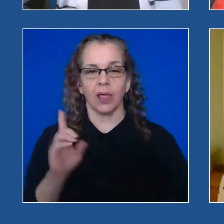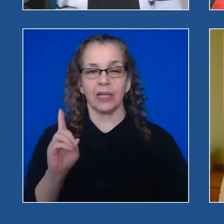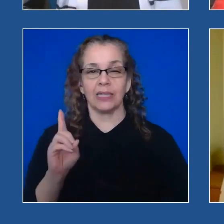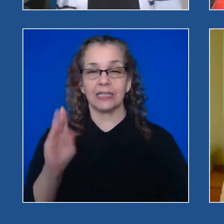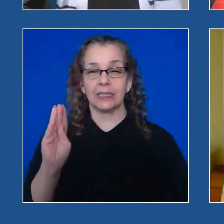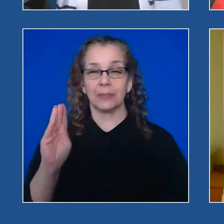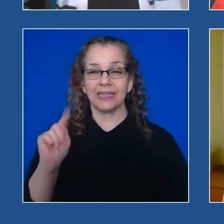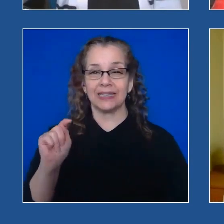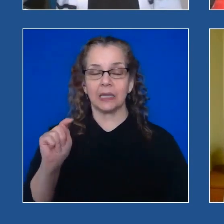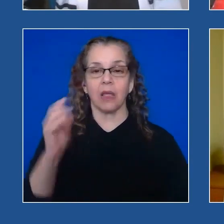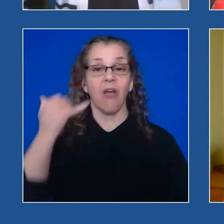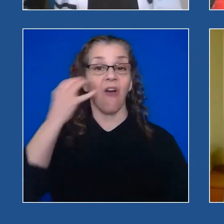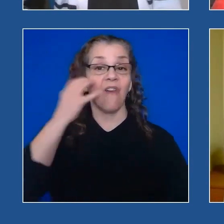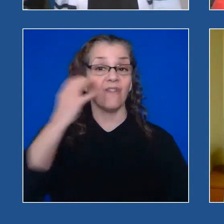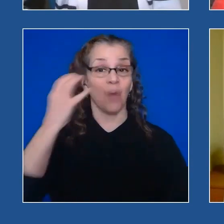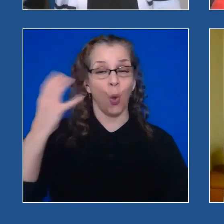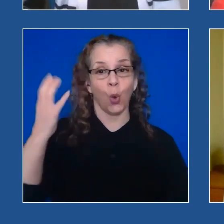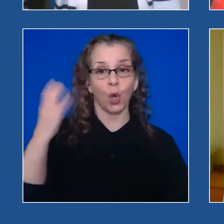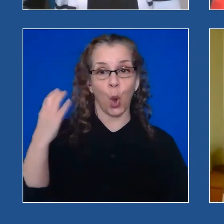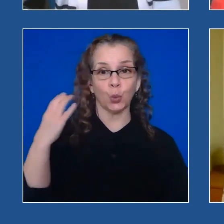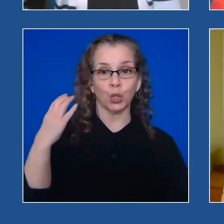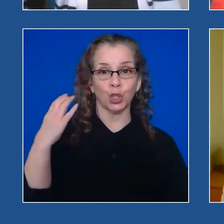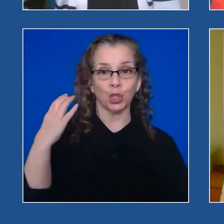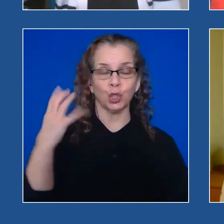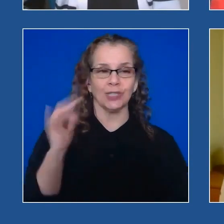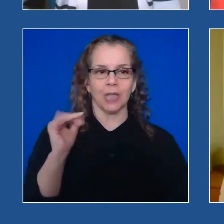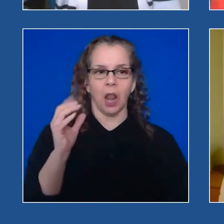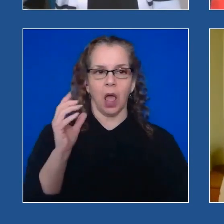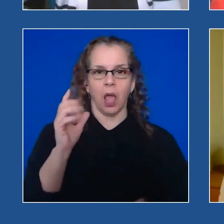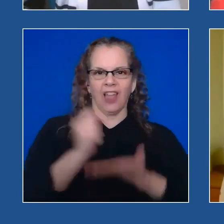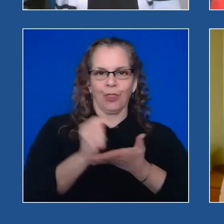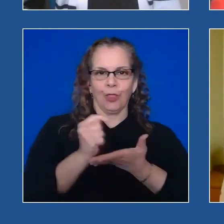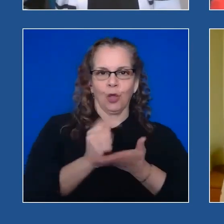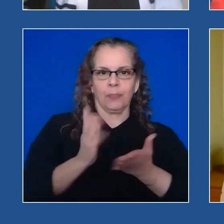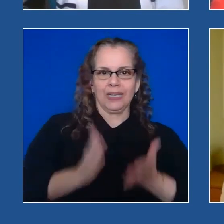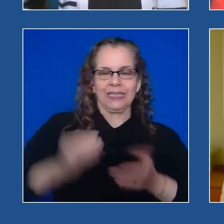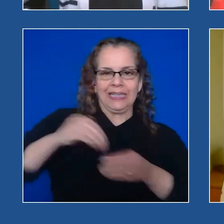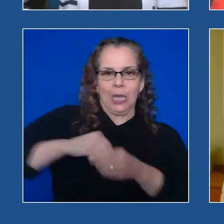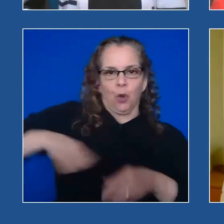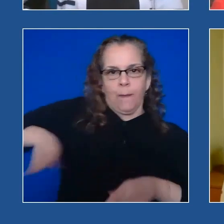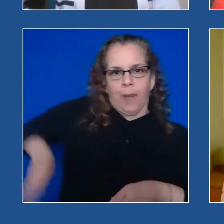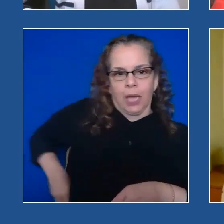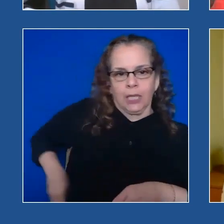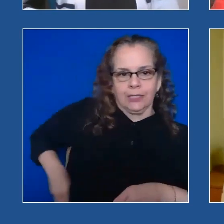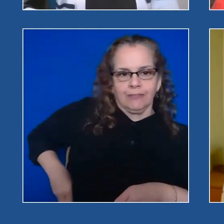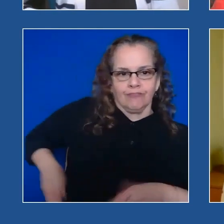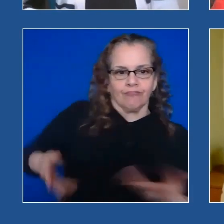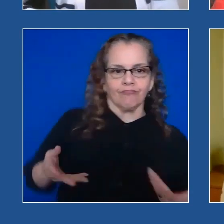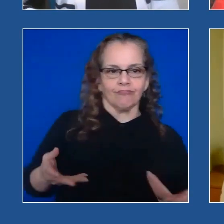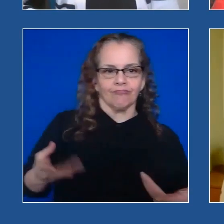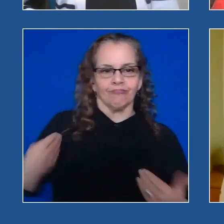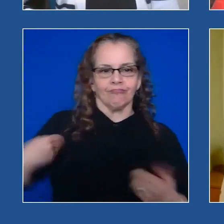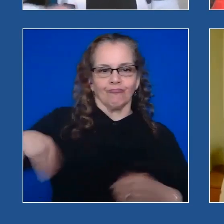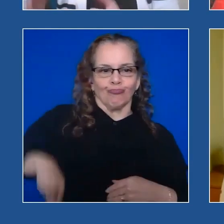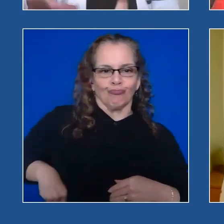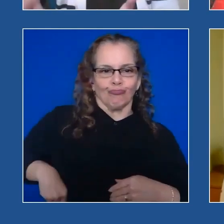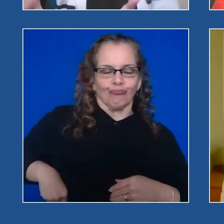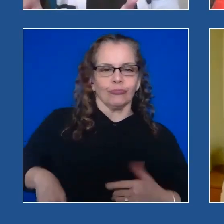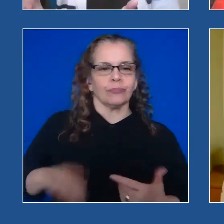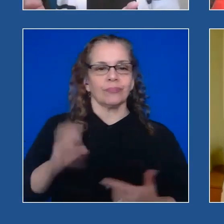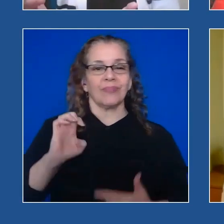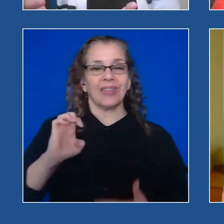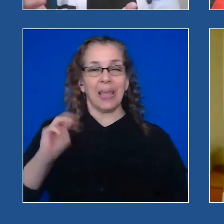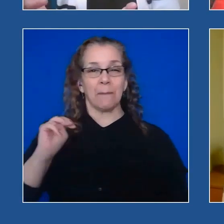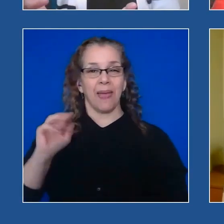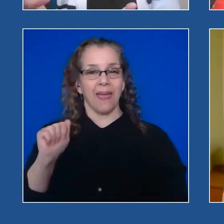one of the big benefits is that idea of like having a therapist in your pocket. And it sounds like this work coming from the EMA kind of